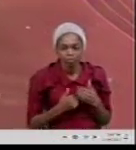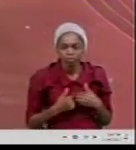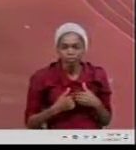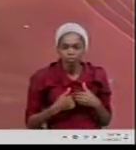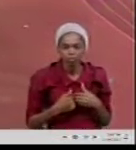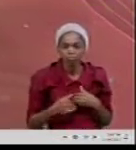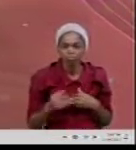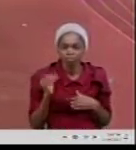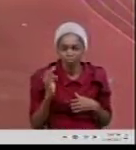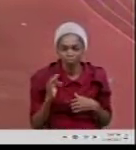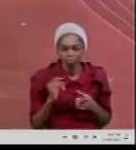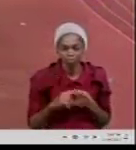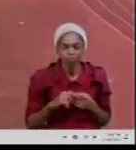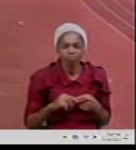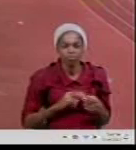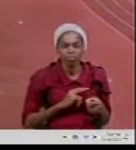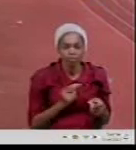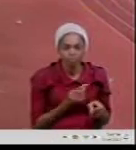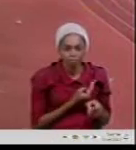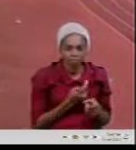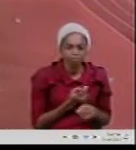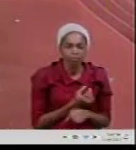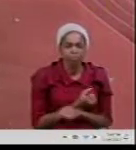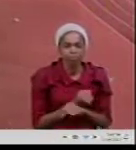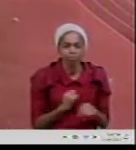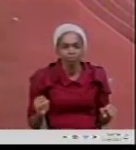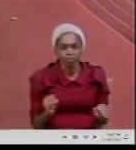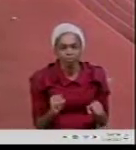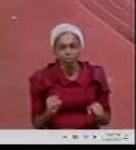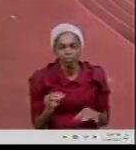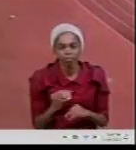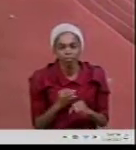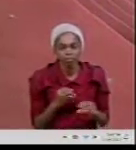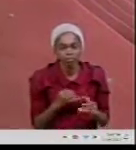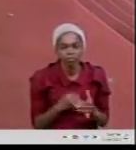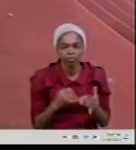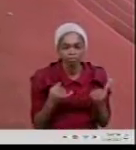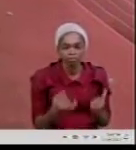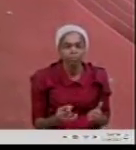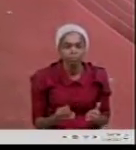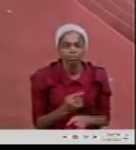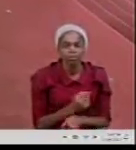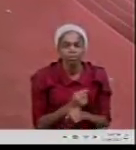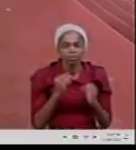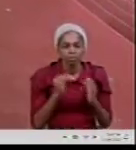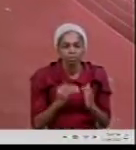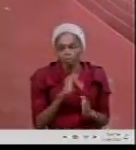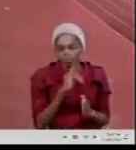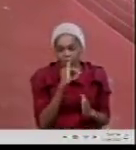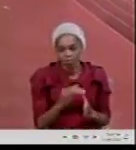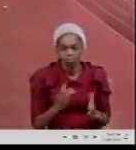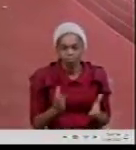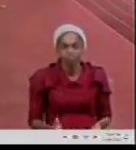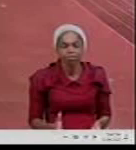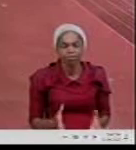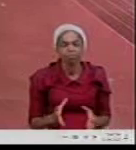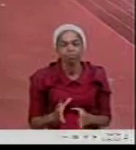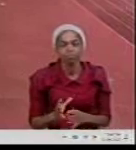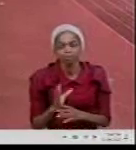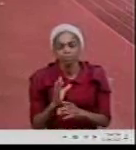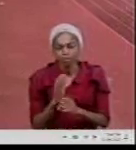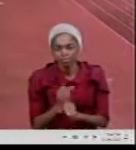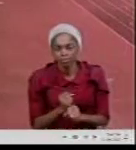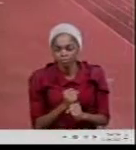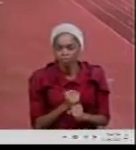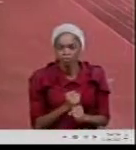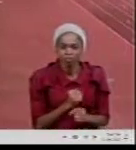here. Receive. Sanctification. The Sanctifier is here. You have heard his word,